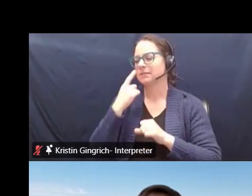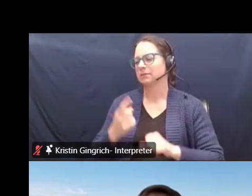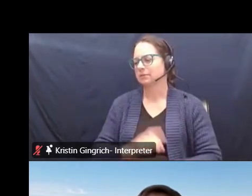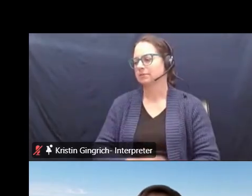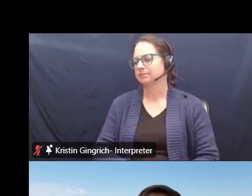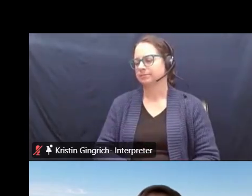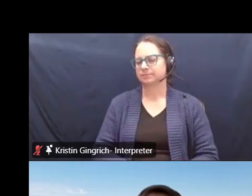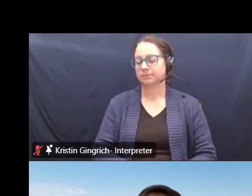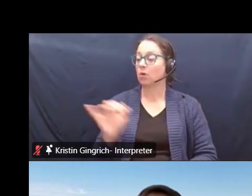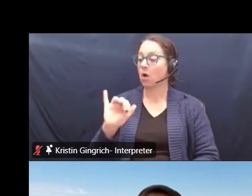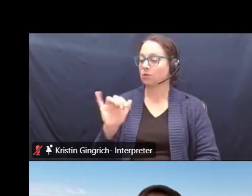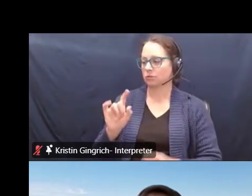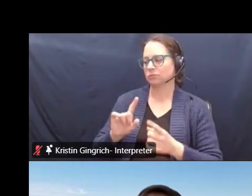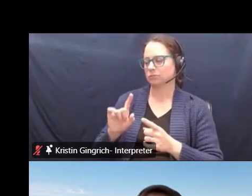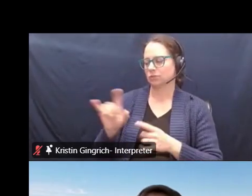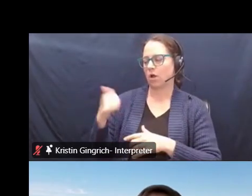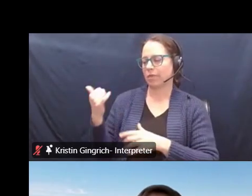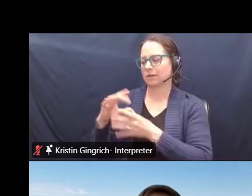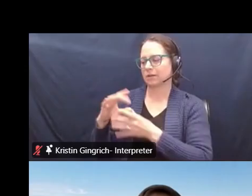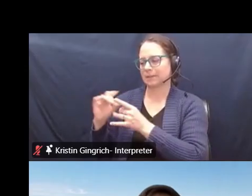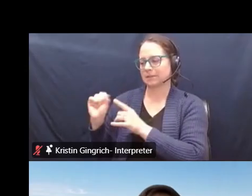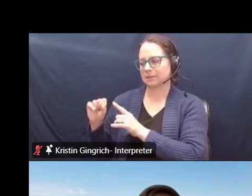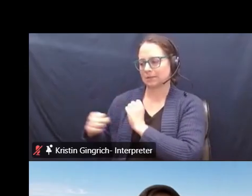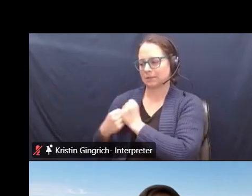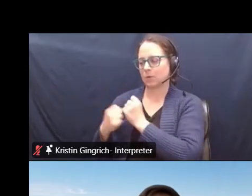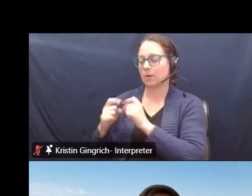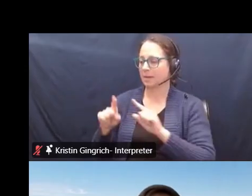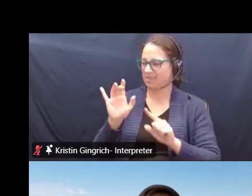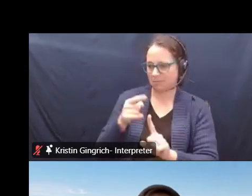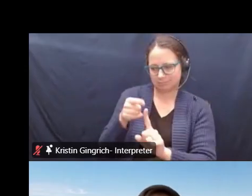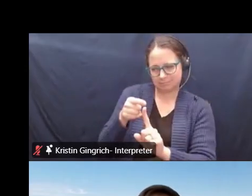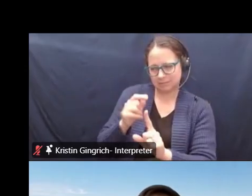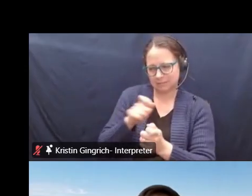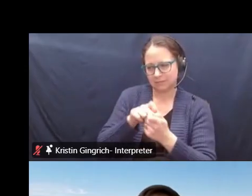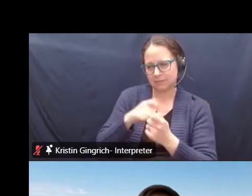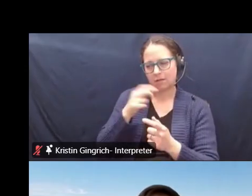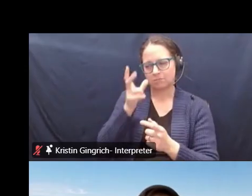In addition to your other comments, but specifically that one.